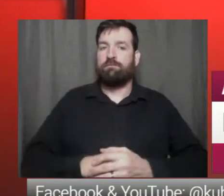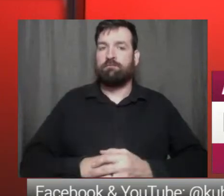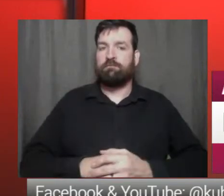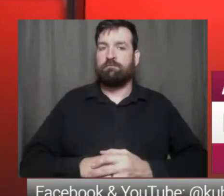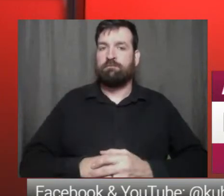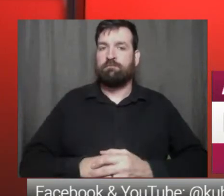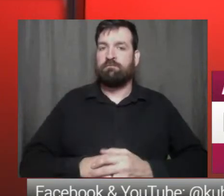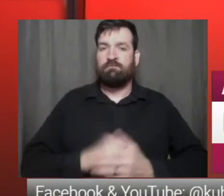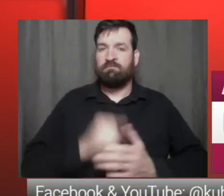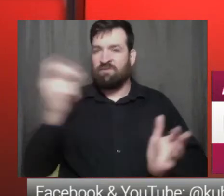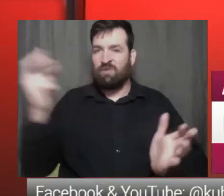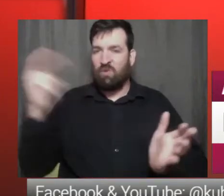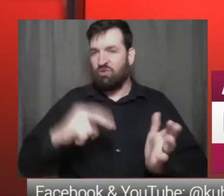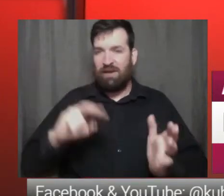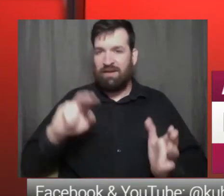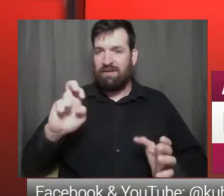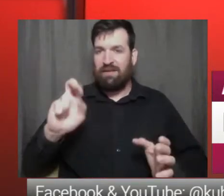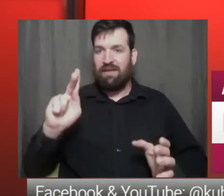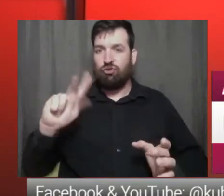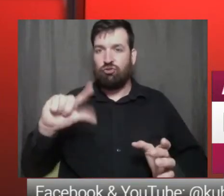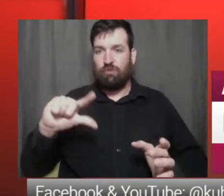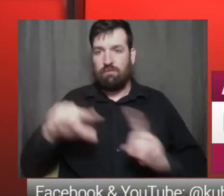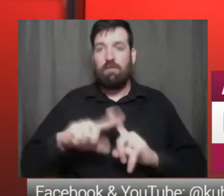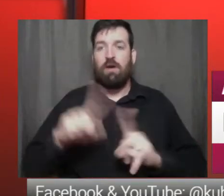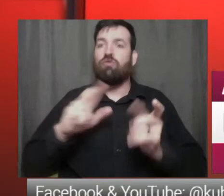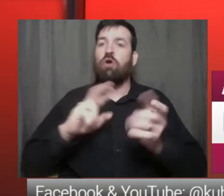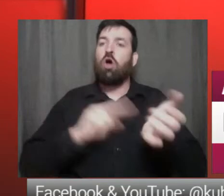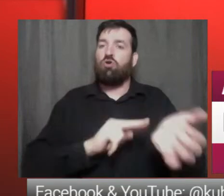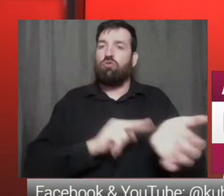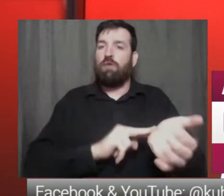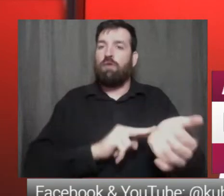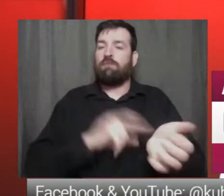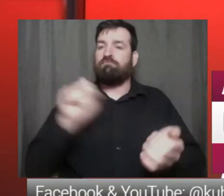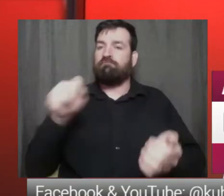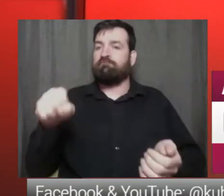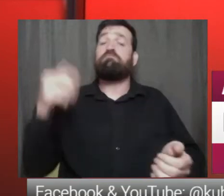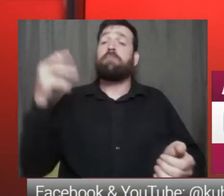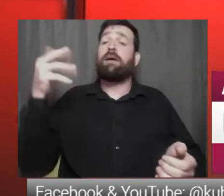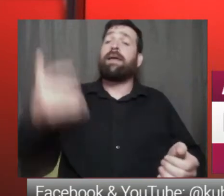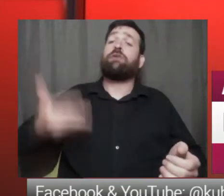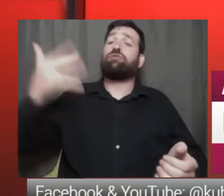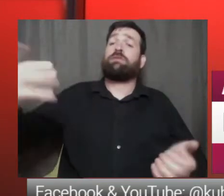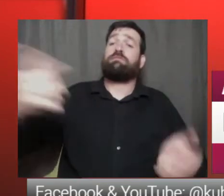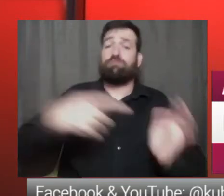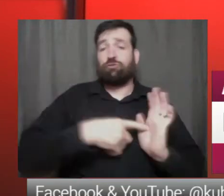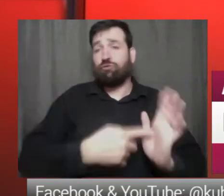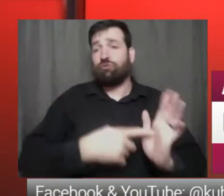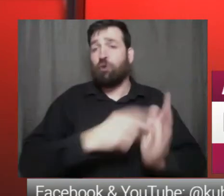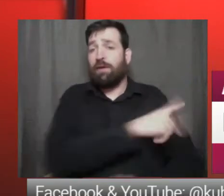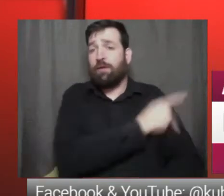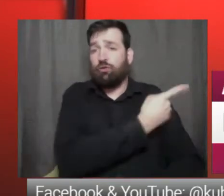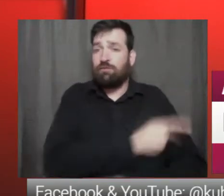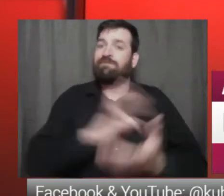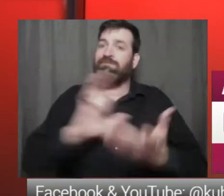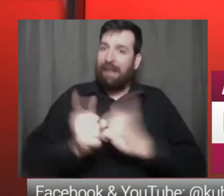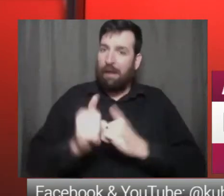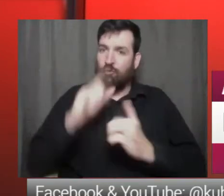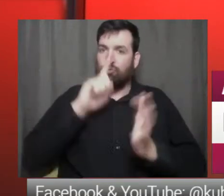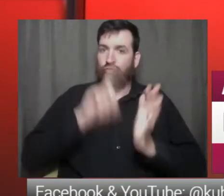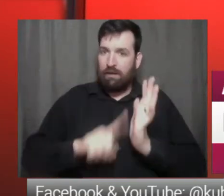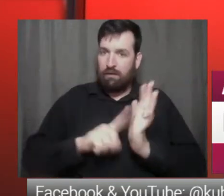on it routinely, but I do have the heart rate tracking features on, and occasionally I demonstrate to my patients how to obtain an EKG from the